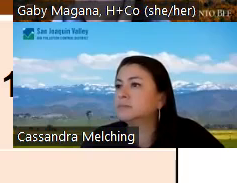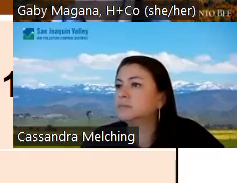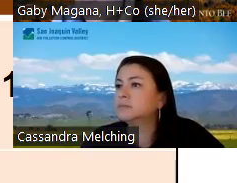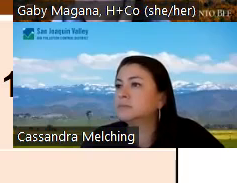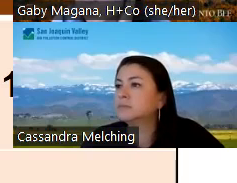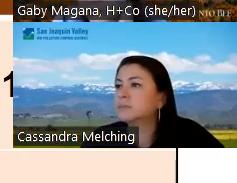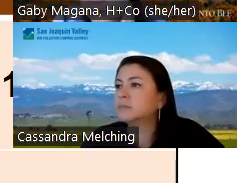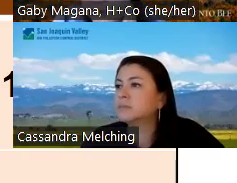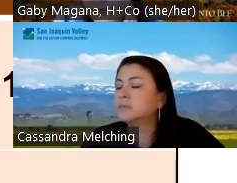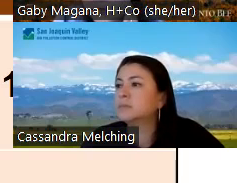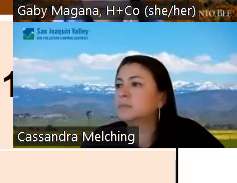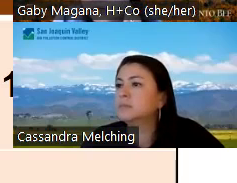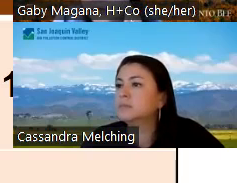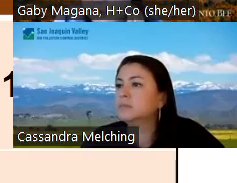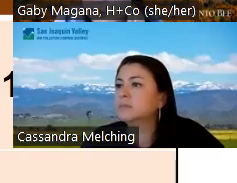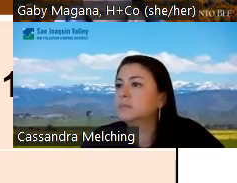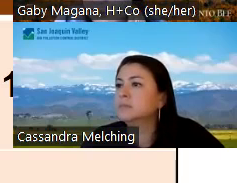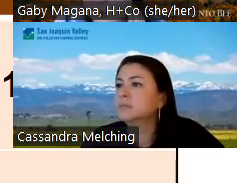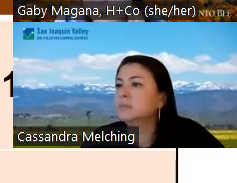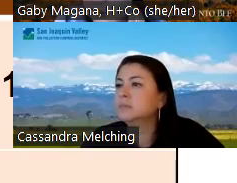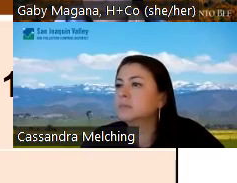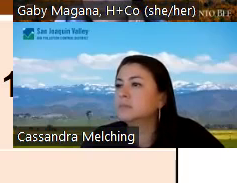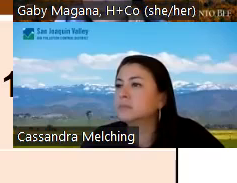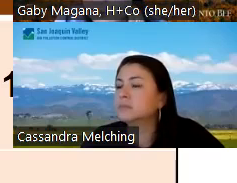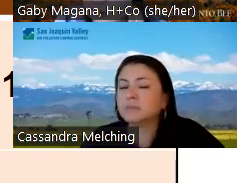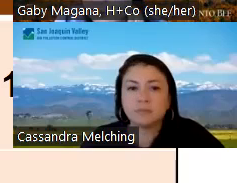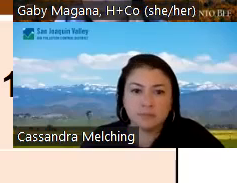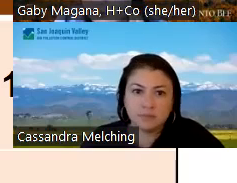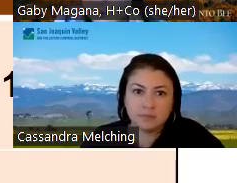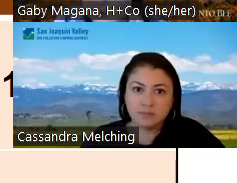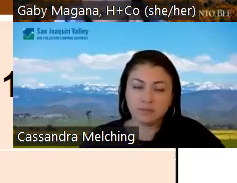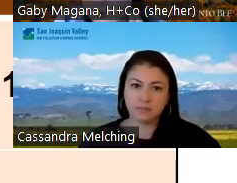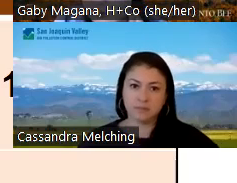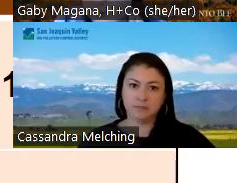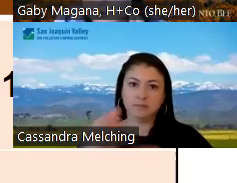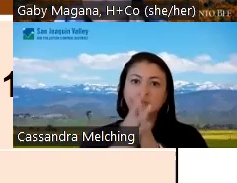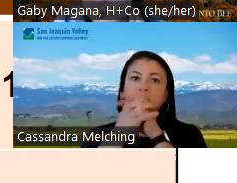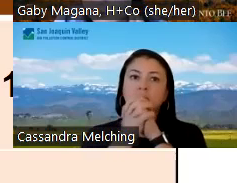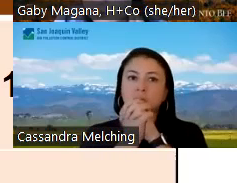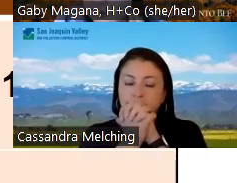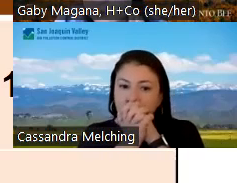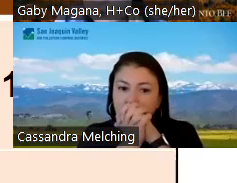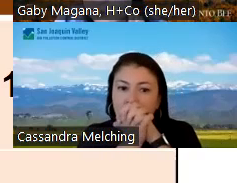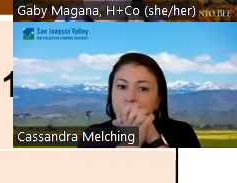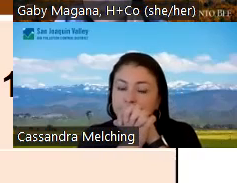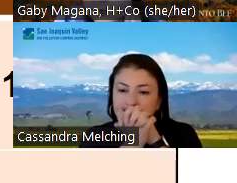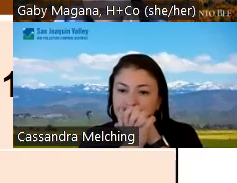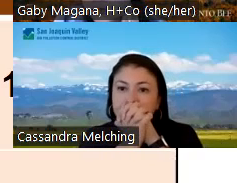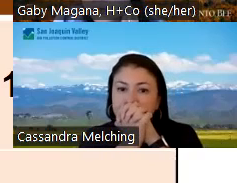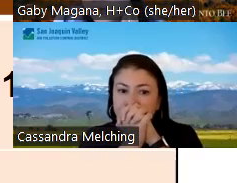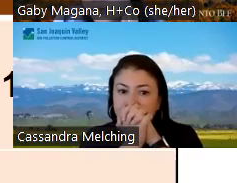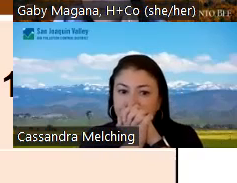Yes, I'm a little, since I came in late, but I would like to know, is this particular